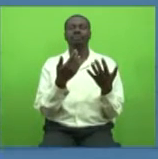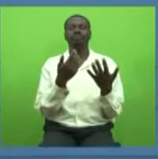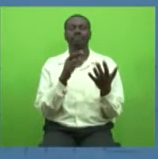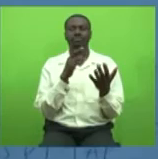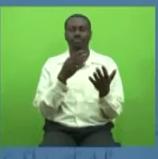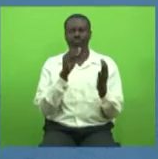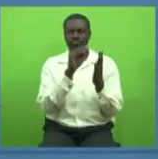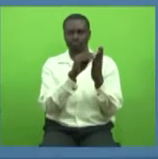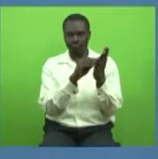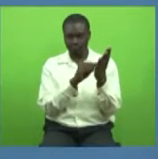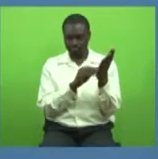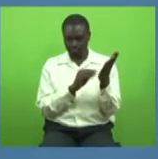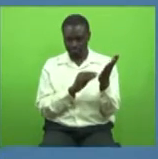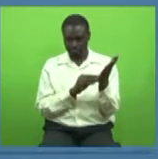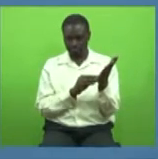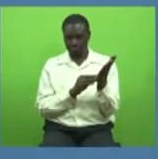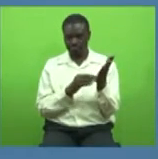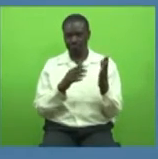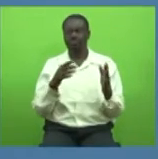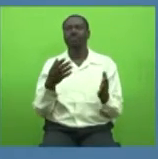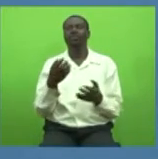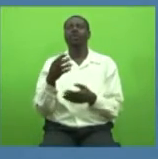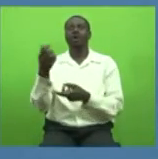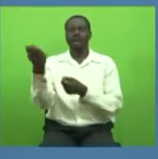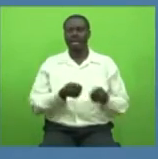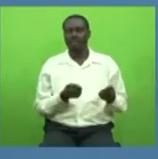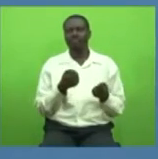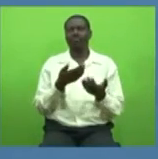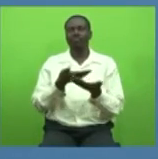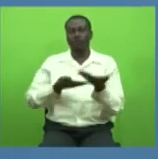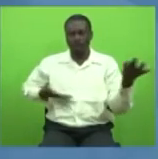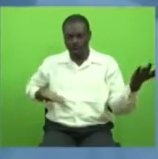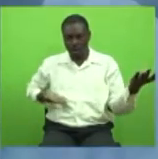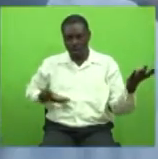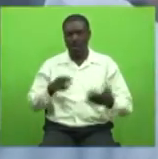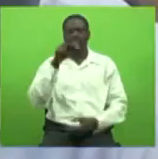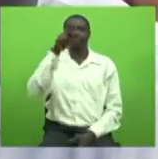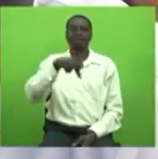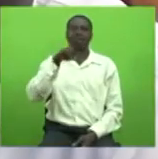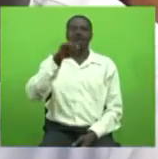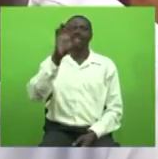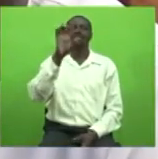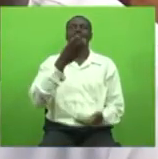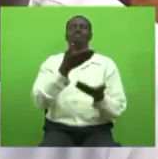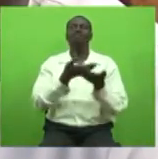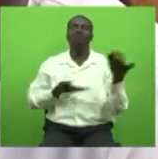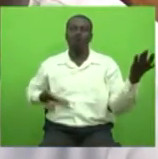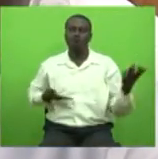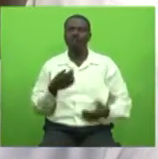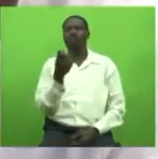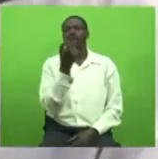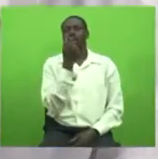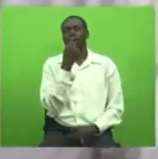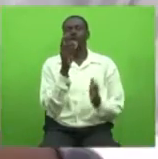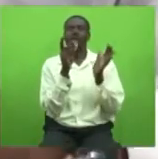Post-rape care form, commonly known as a PRC form, is a medical data collection tool filled by the